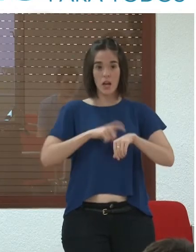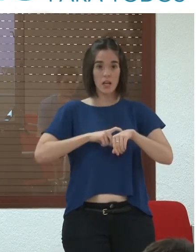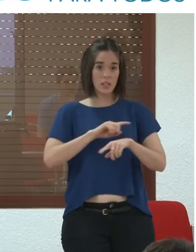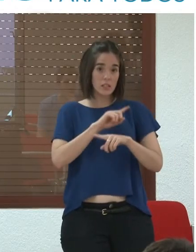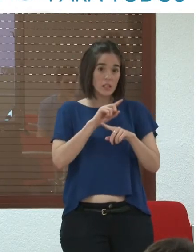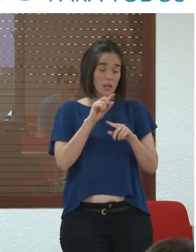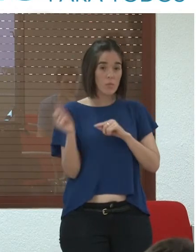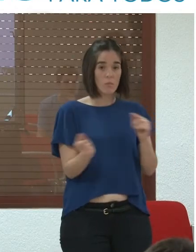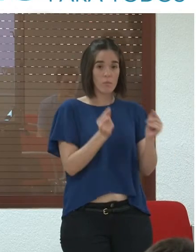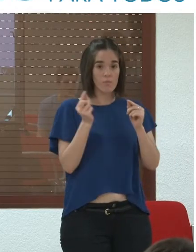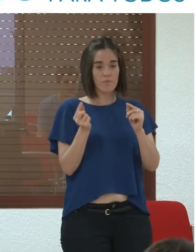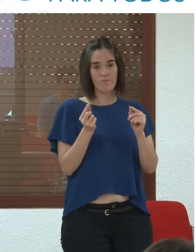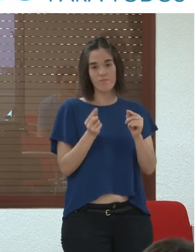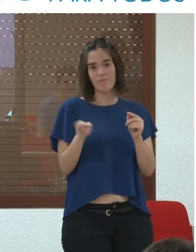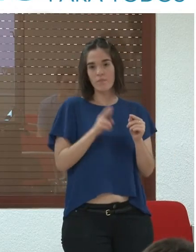Q&A session.